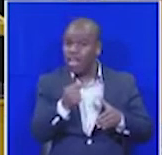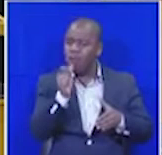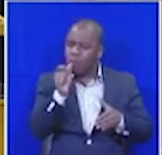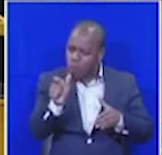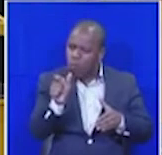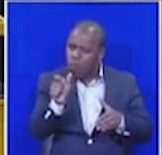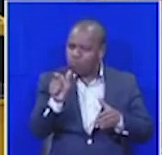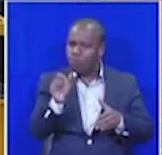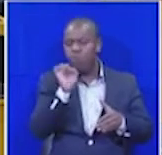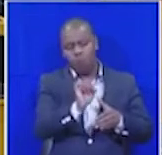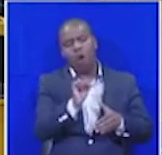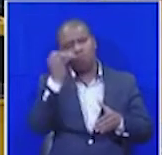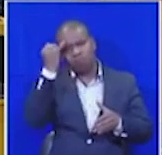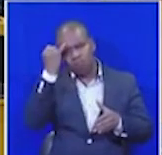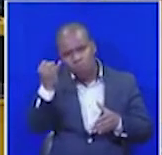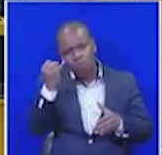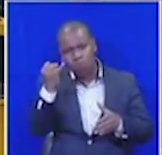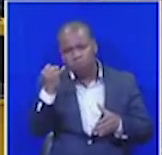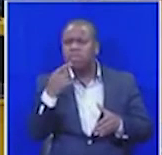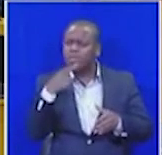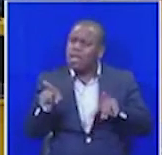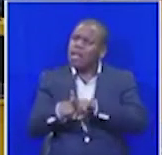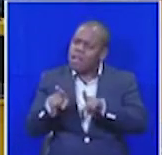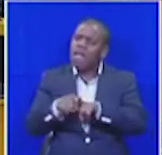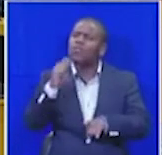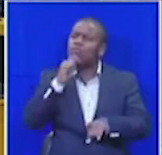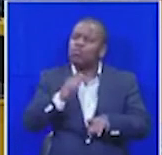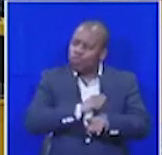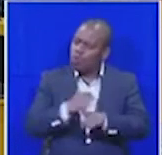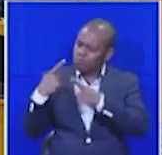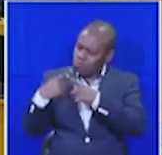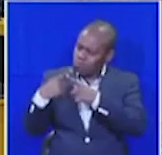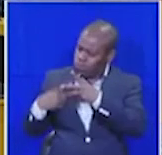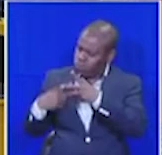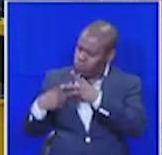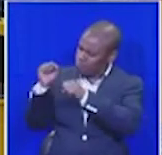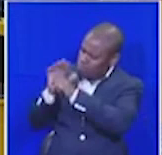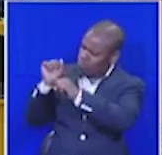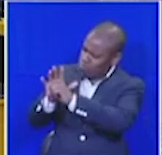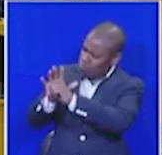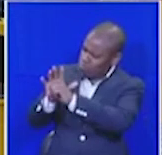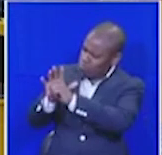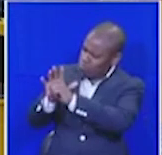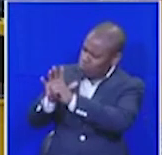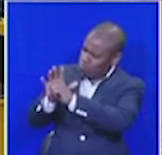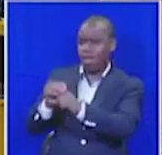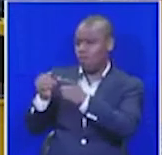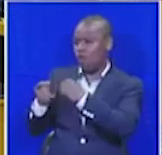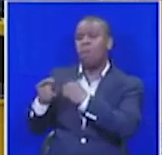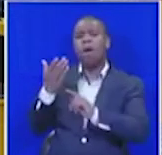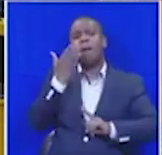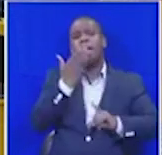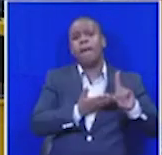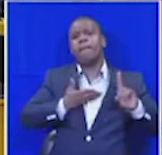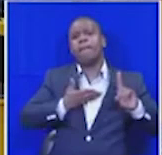his view, but he makes it factual, that all these pressures from everybody came from our President. There